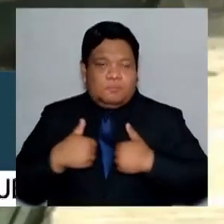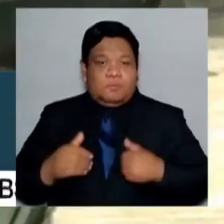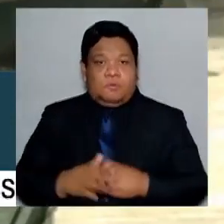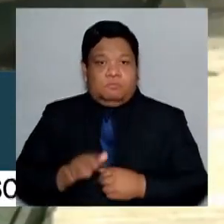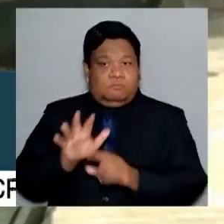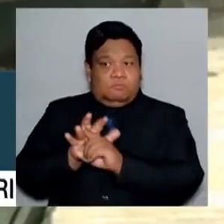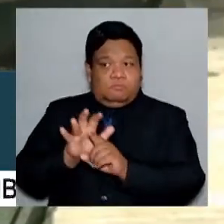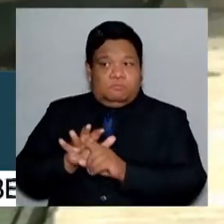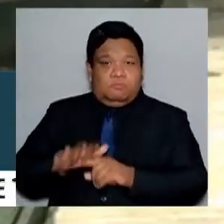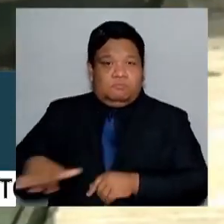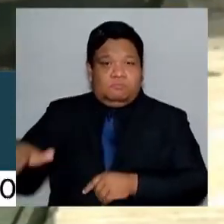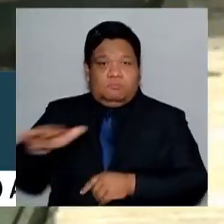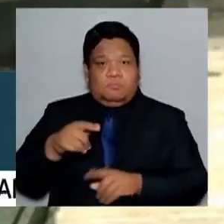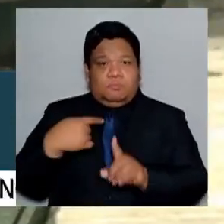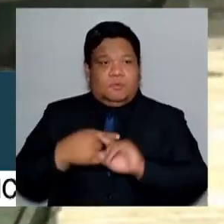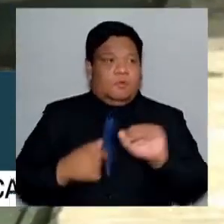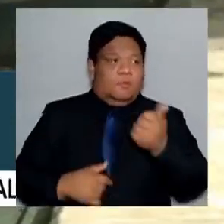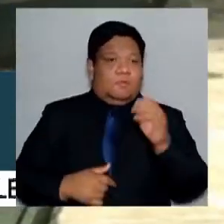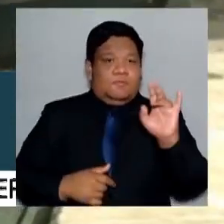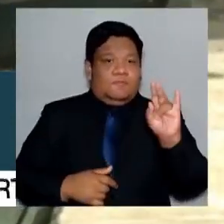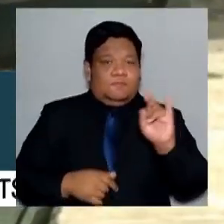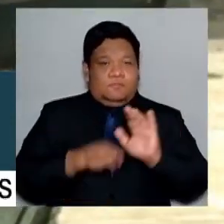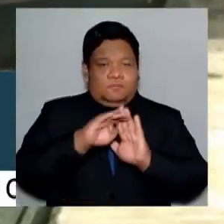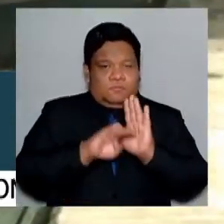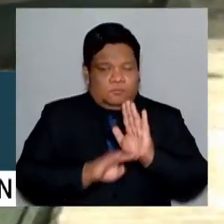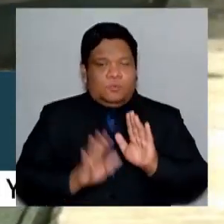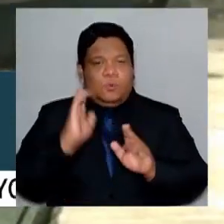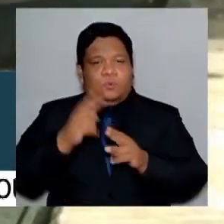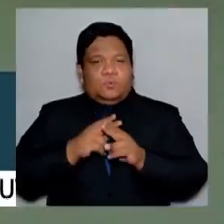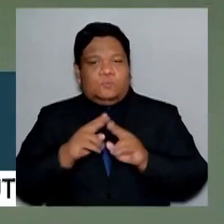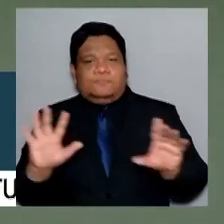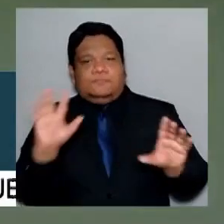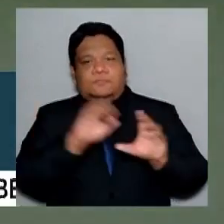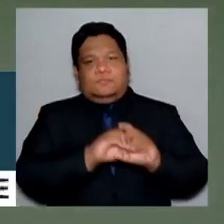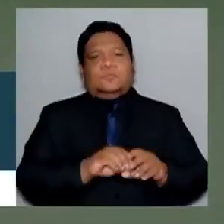17 other sites, will soon join the Global Geoparks Network,